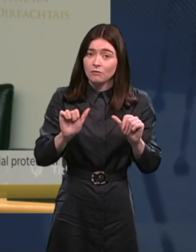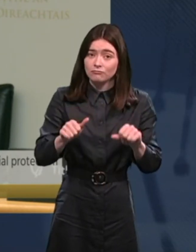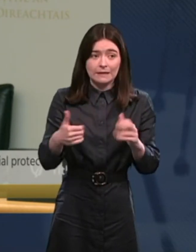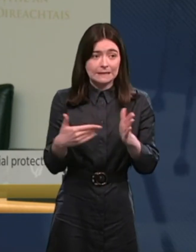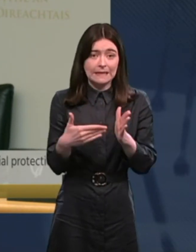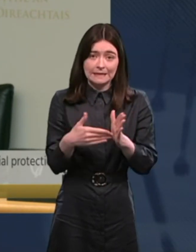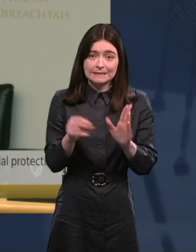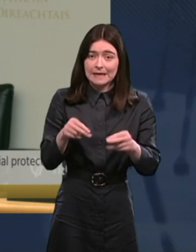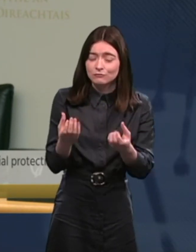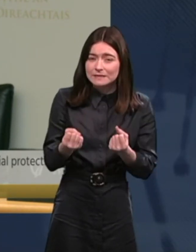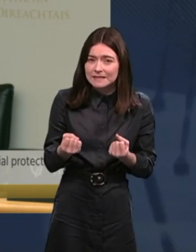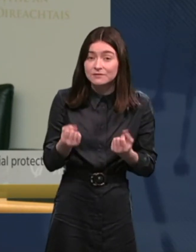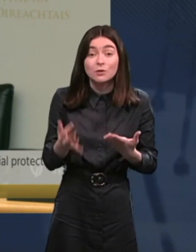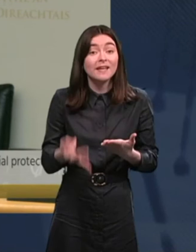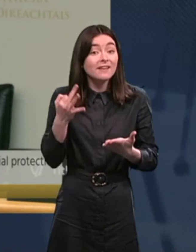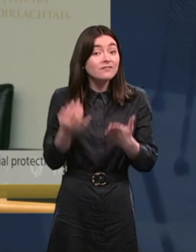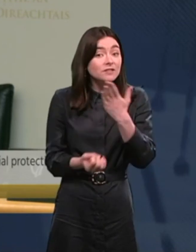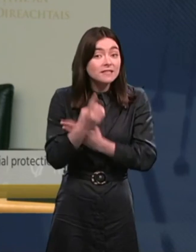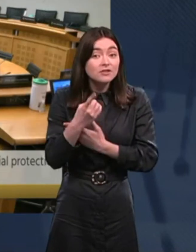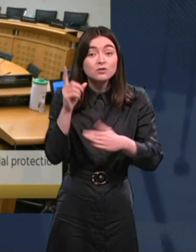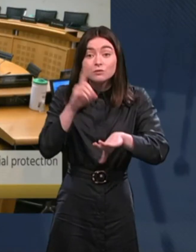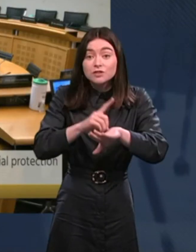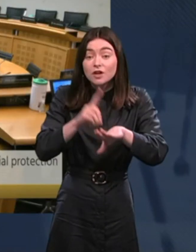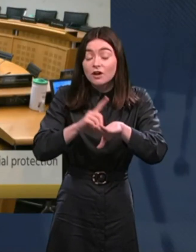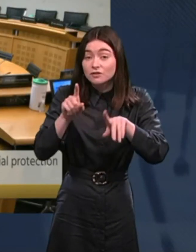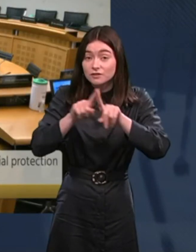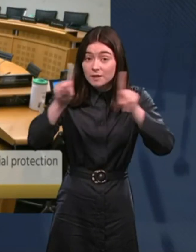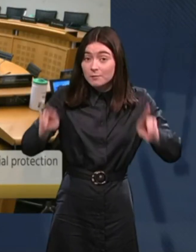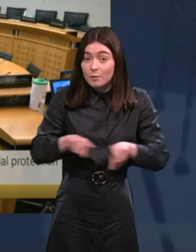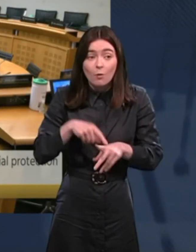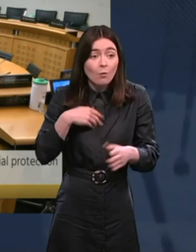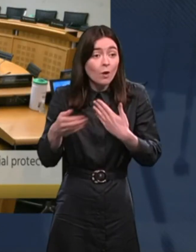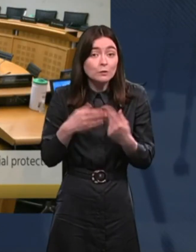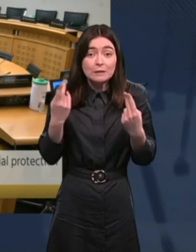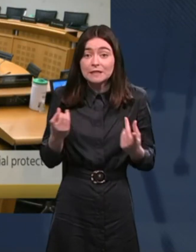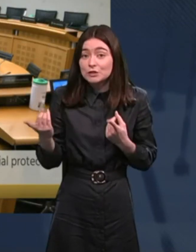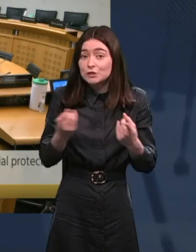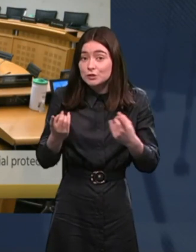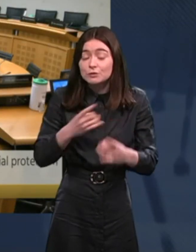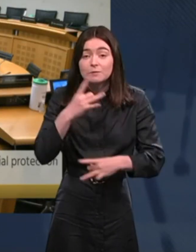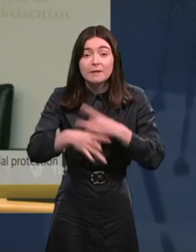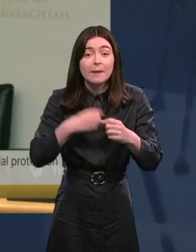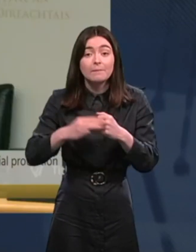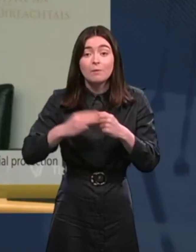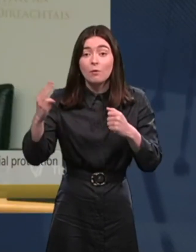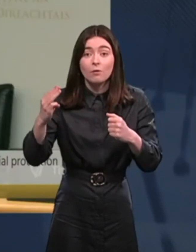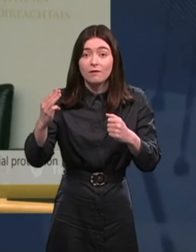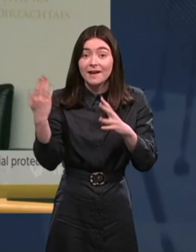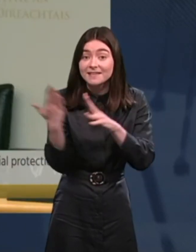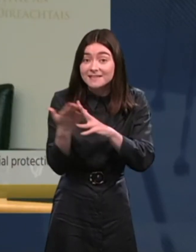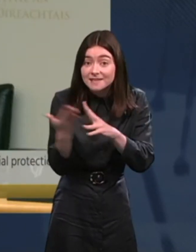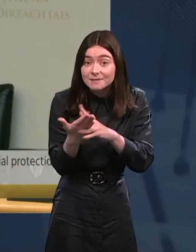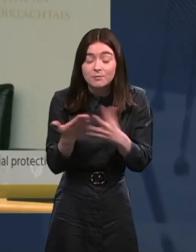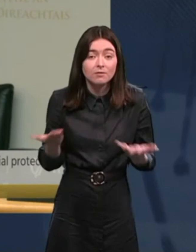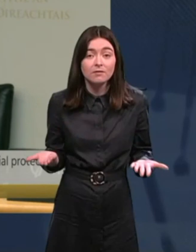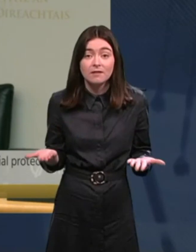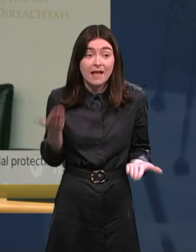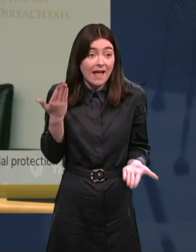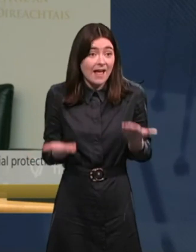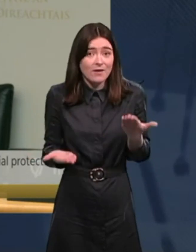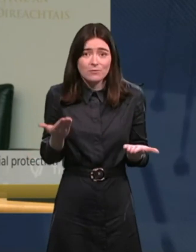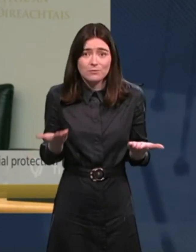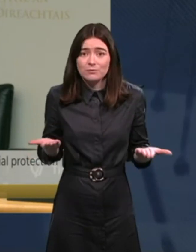is that there's an issue with doctors filling out the forms, what needs to be done to make that more accessible for them? How is it